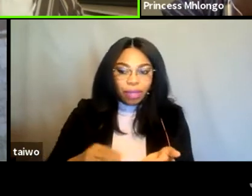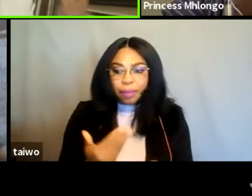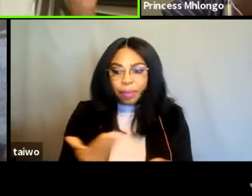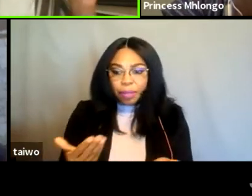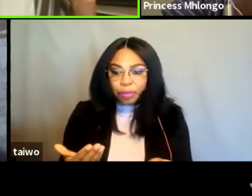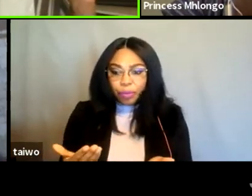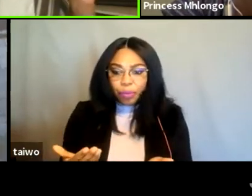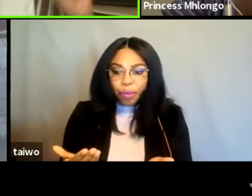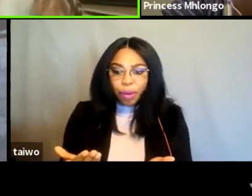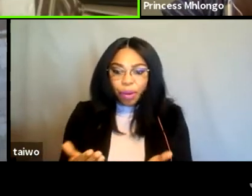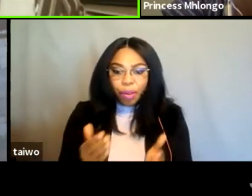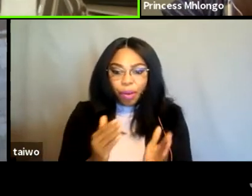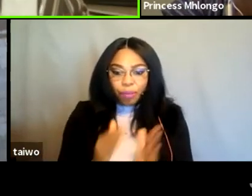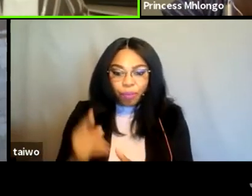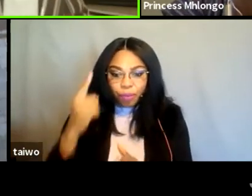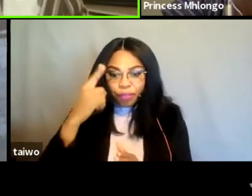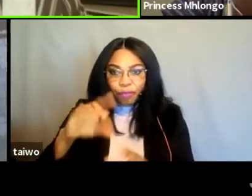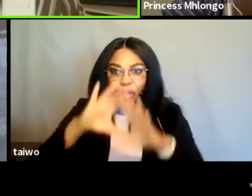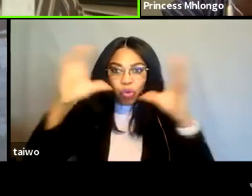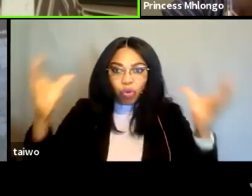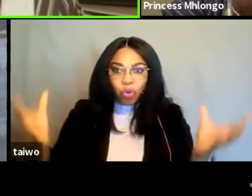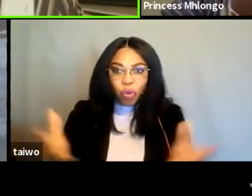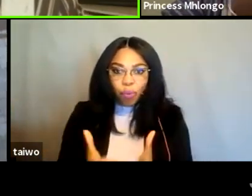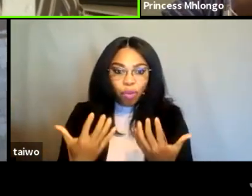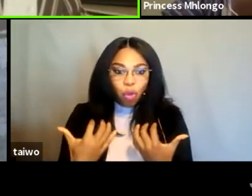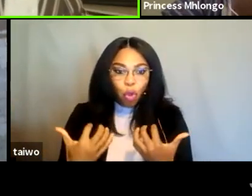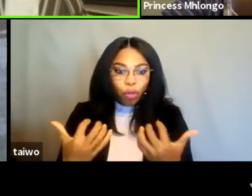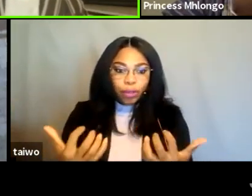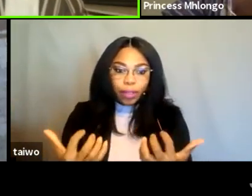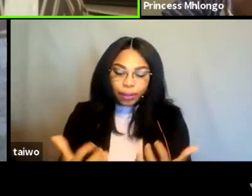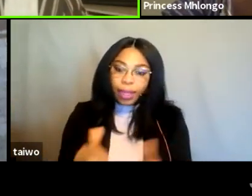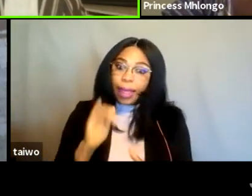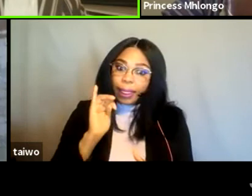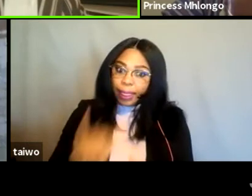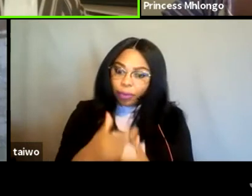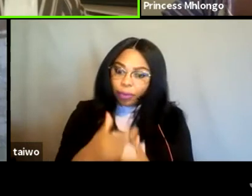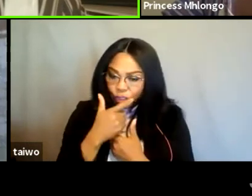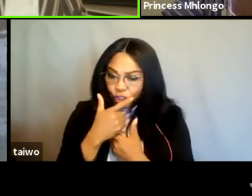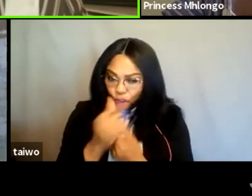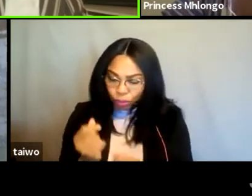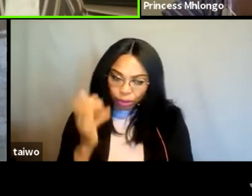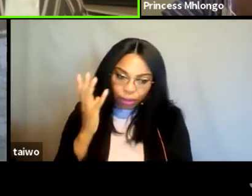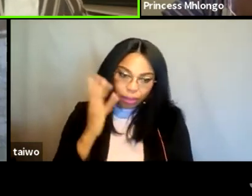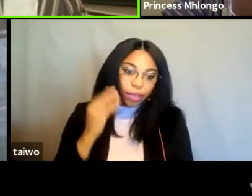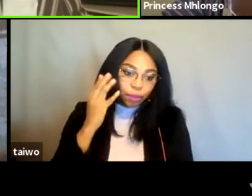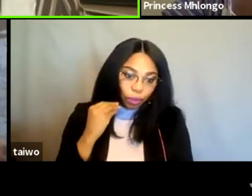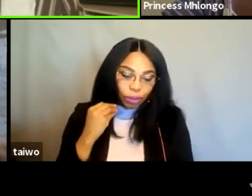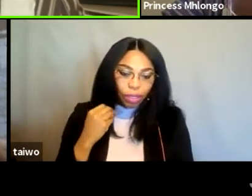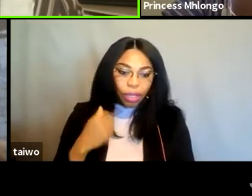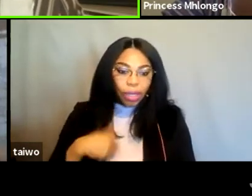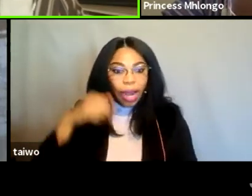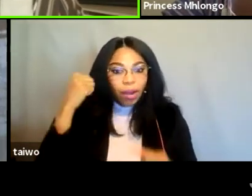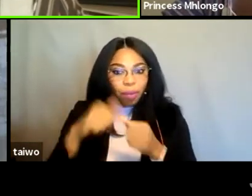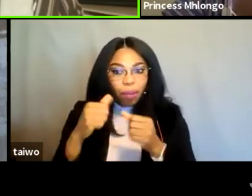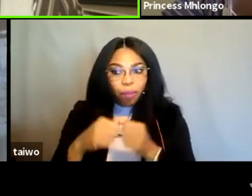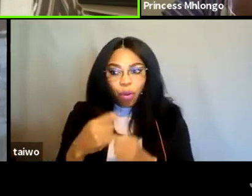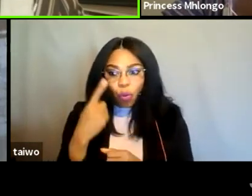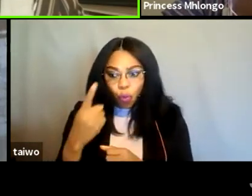for a global audience. That was an interesting experience. And I remember one of the